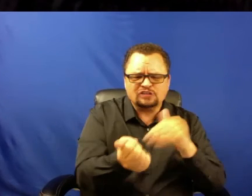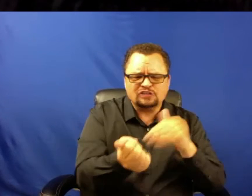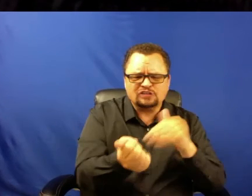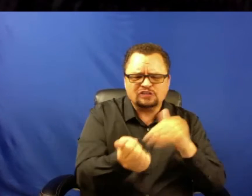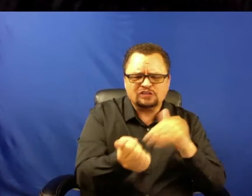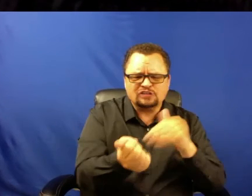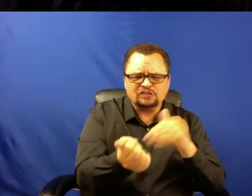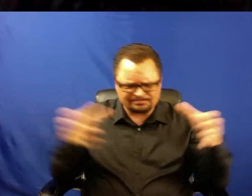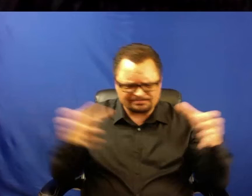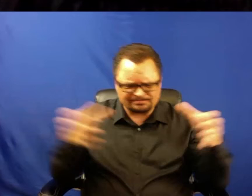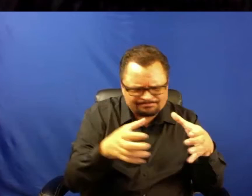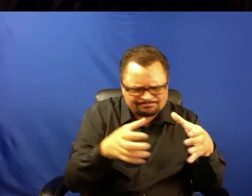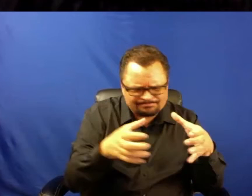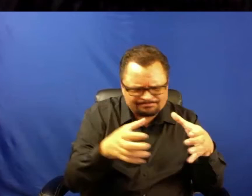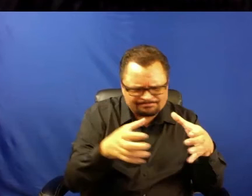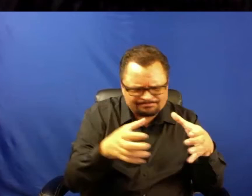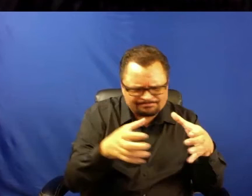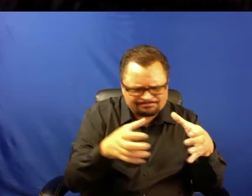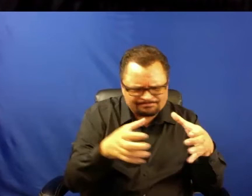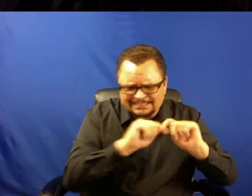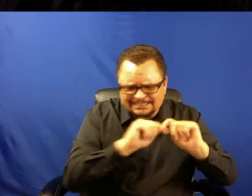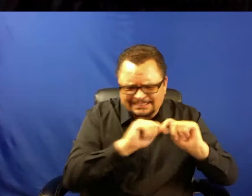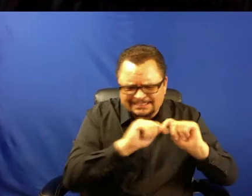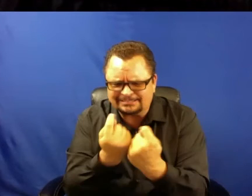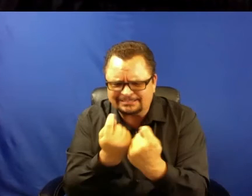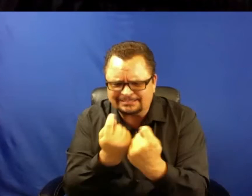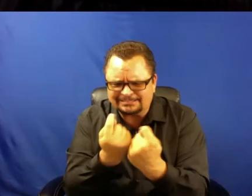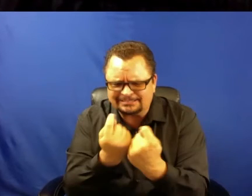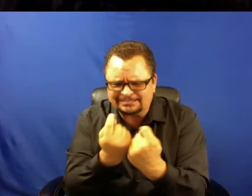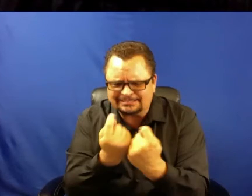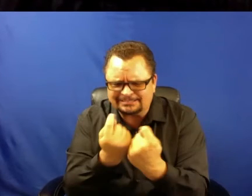that is able to produce this easily